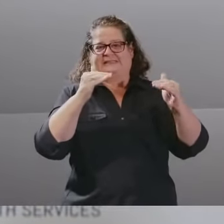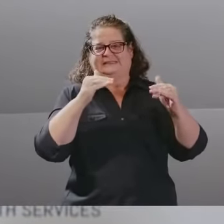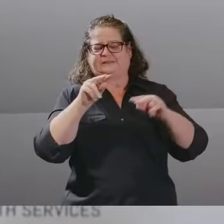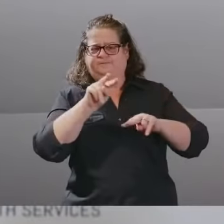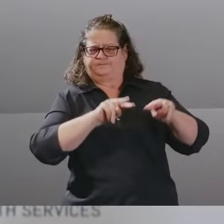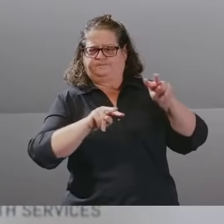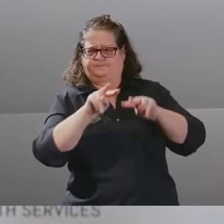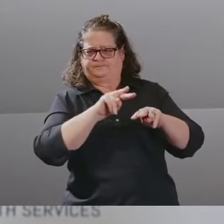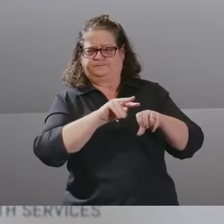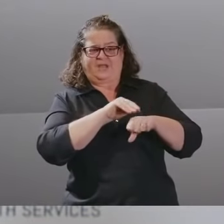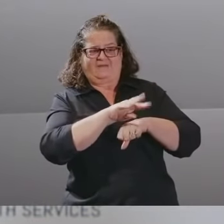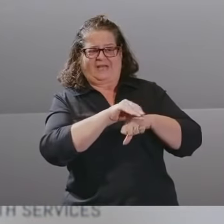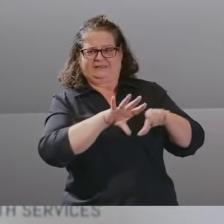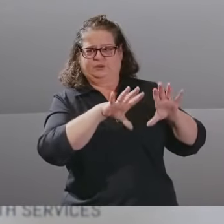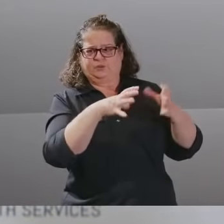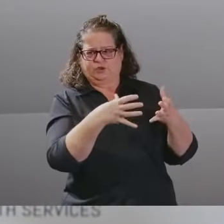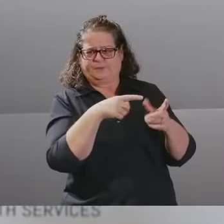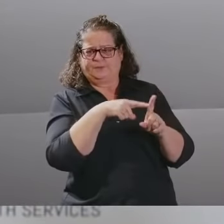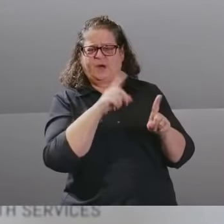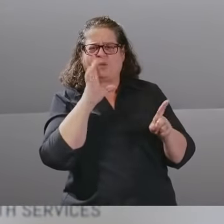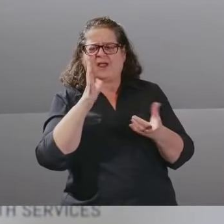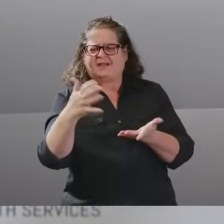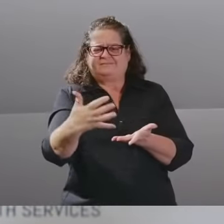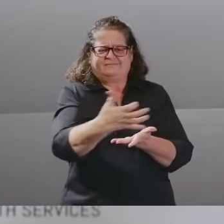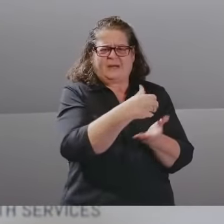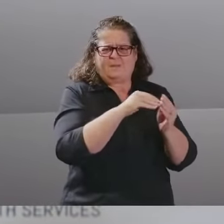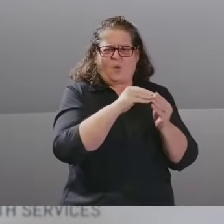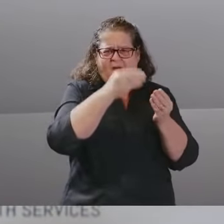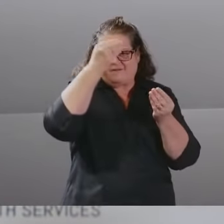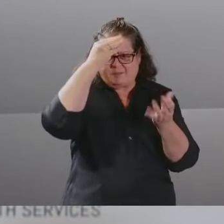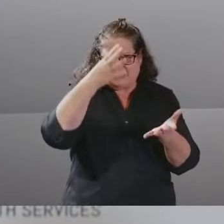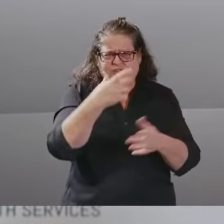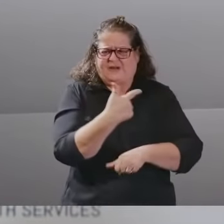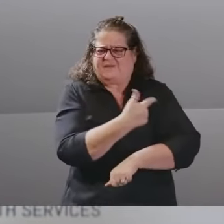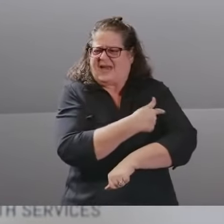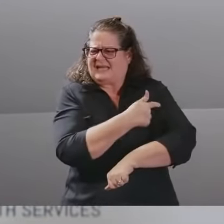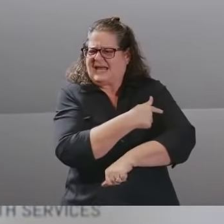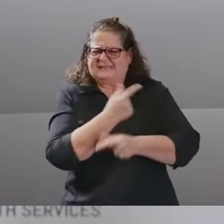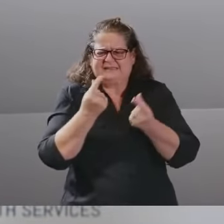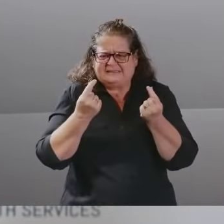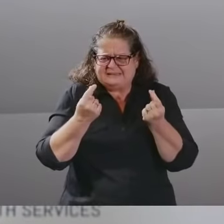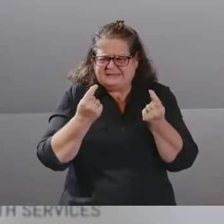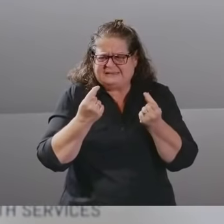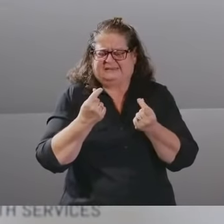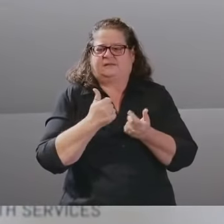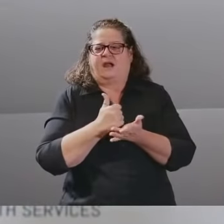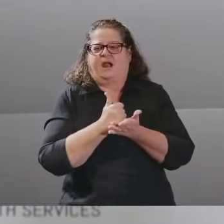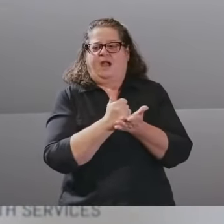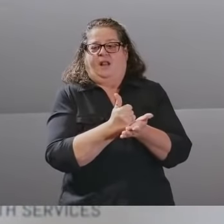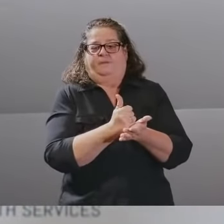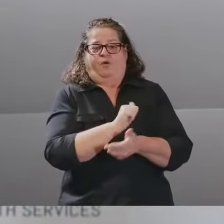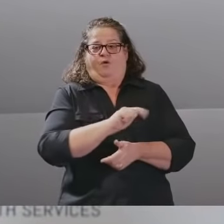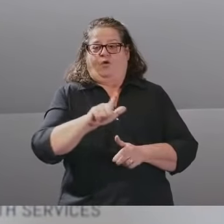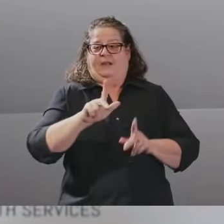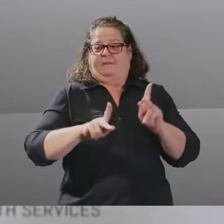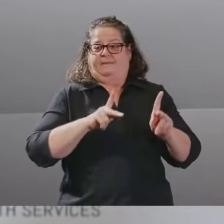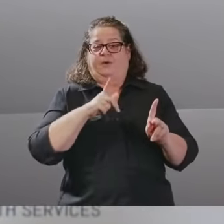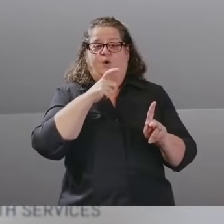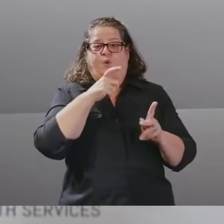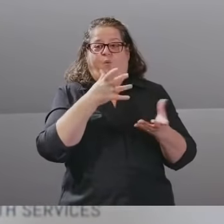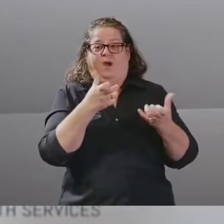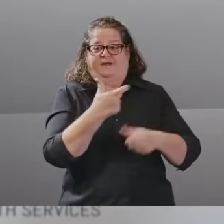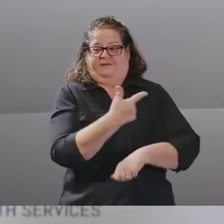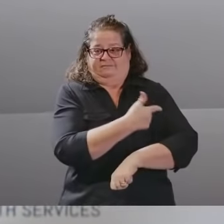these vaccinations. This will ensure that all Arizonans who want the vaccine will receive the